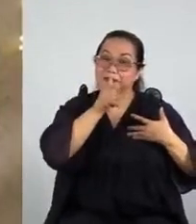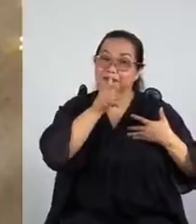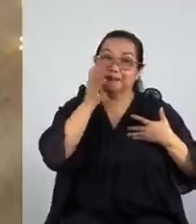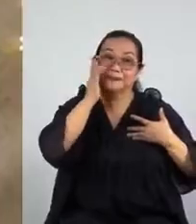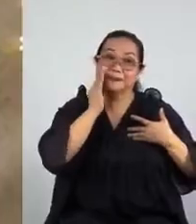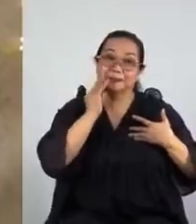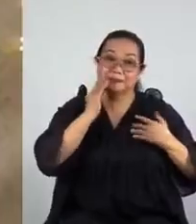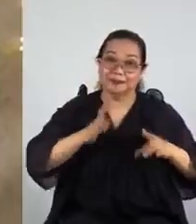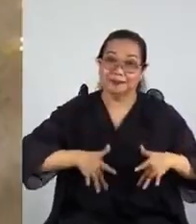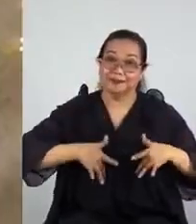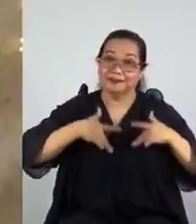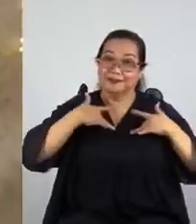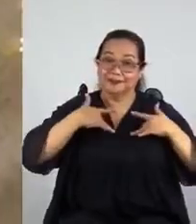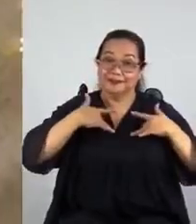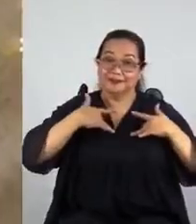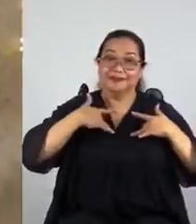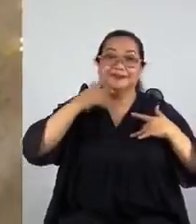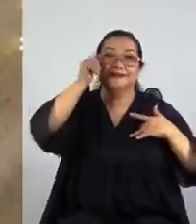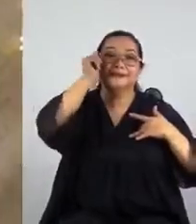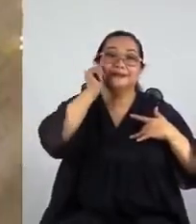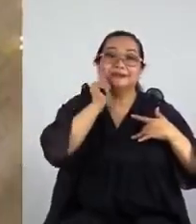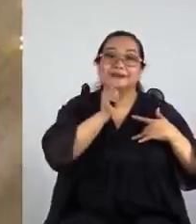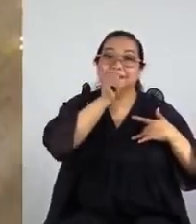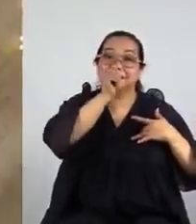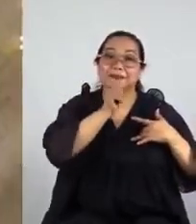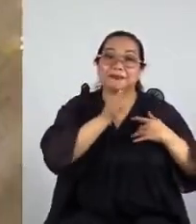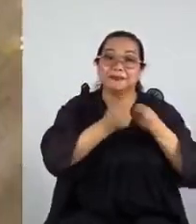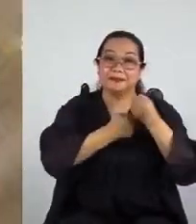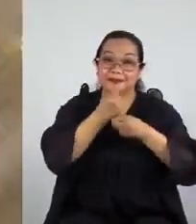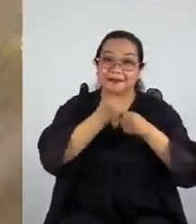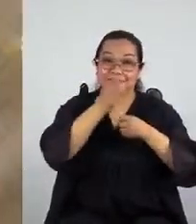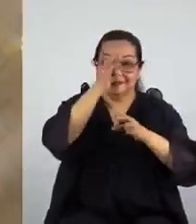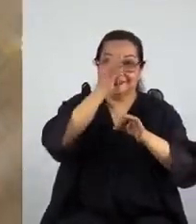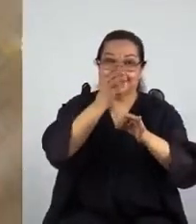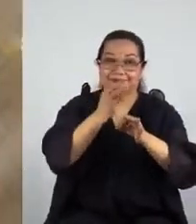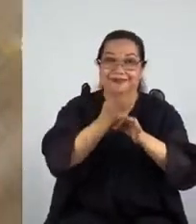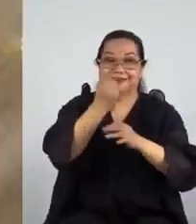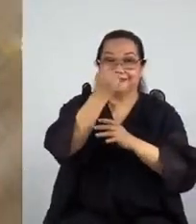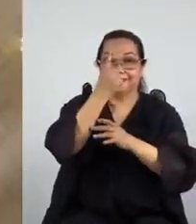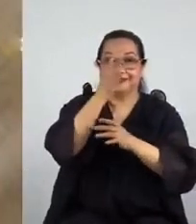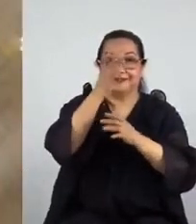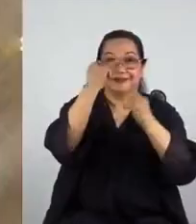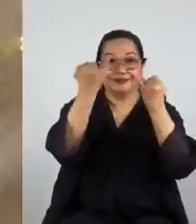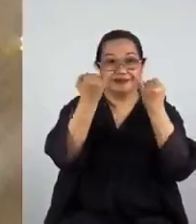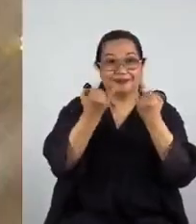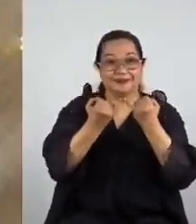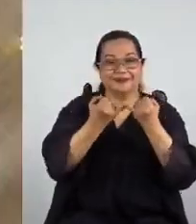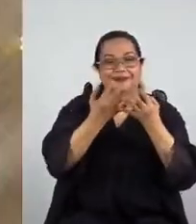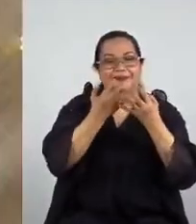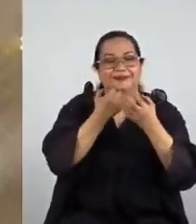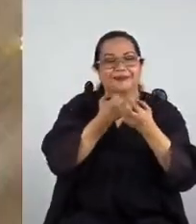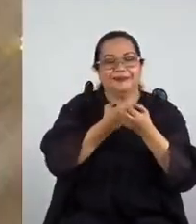faith. Enduring and suffering for our faith understandably evoke an image of misery.